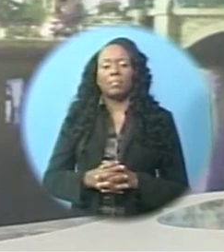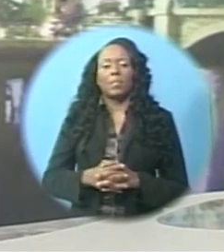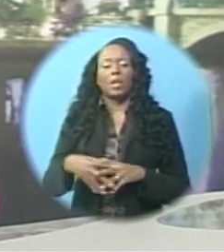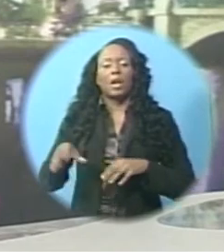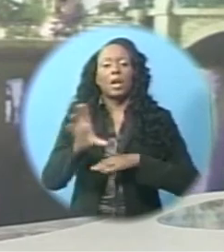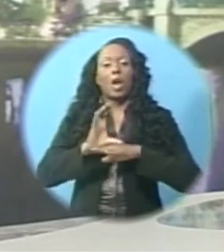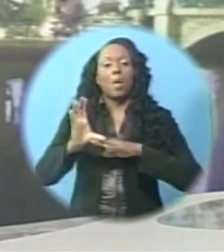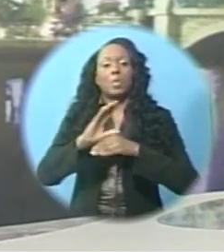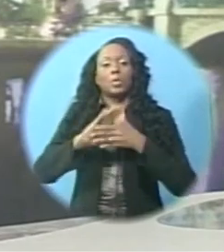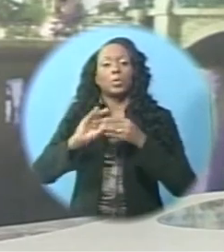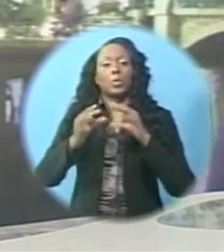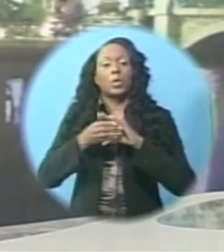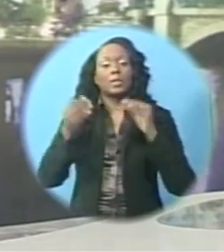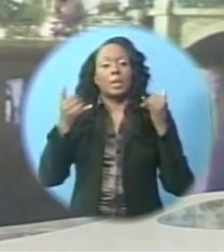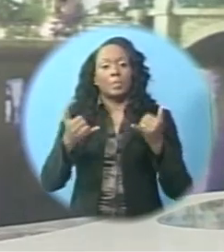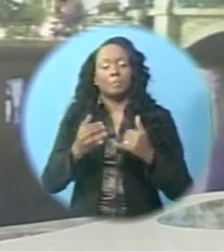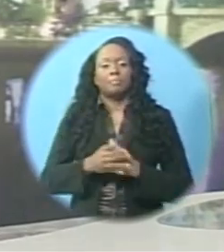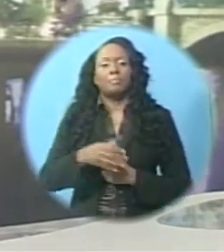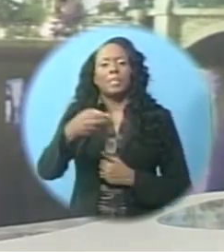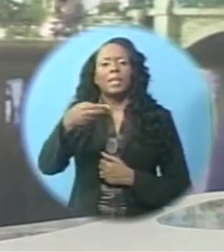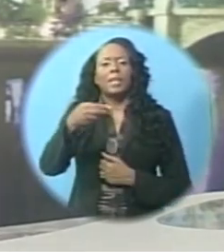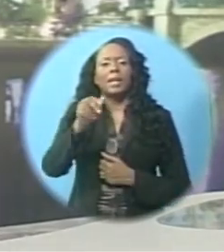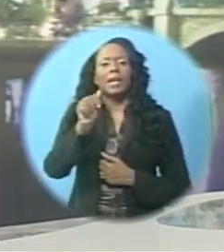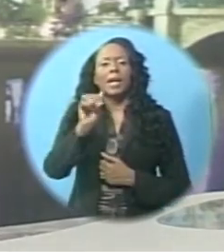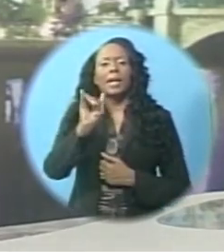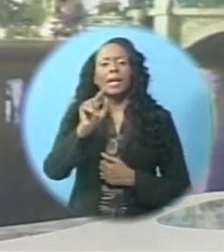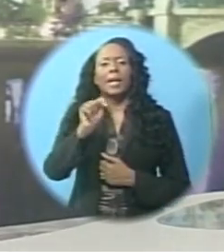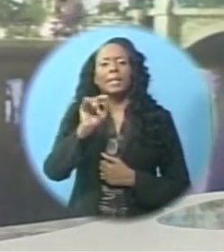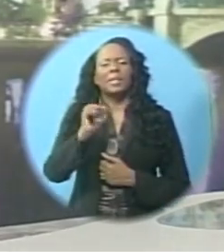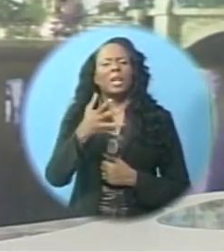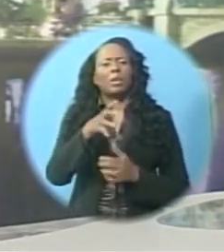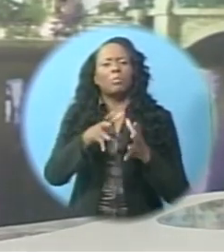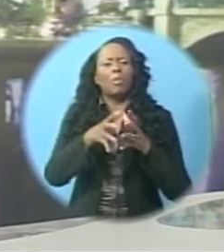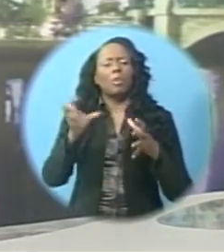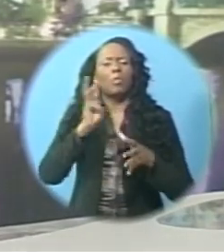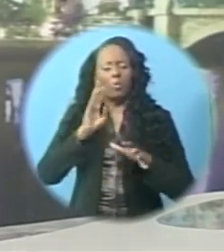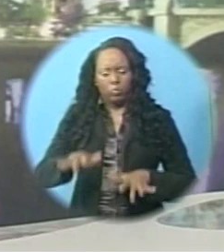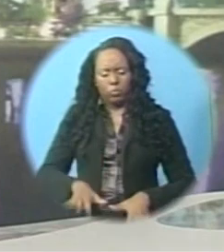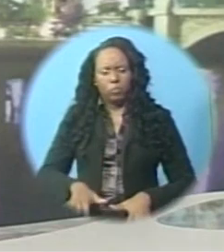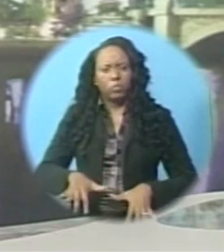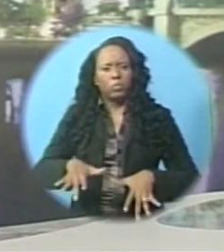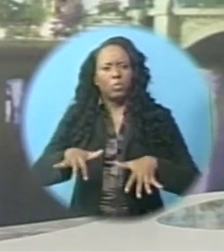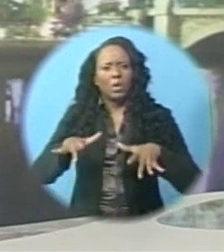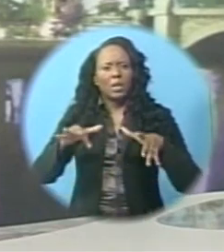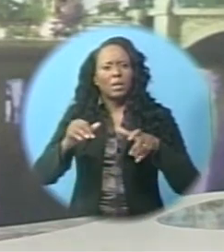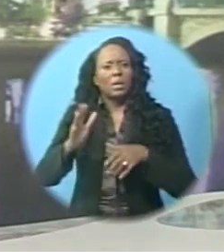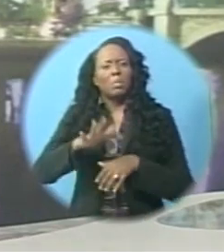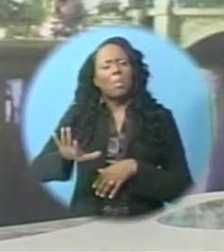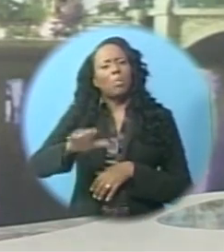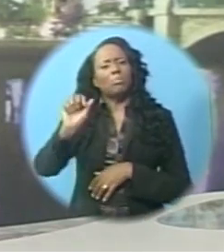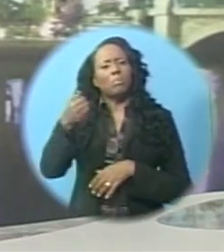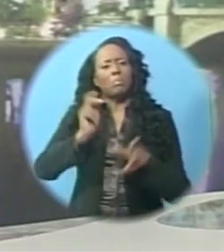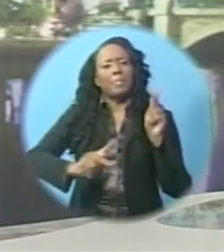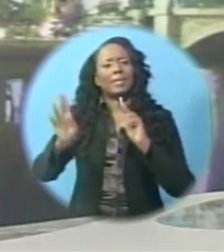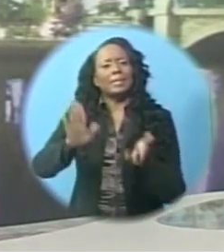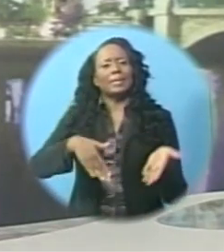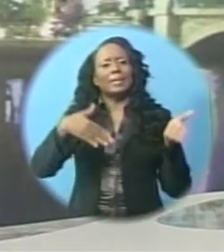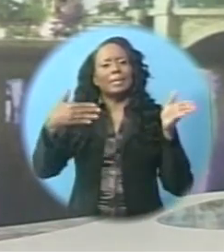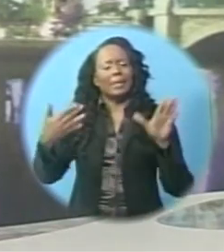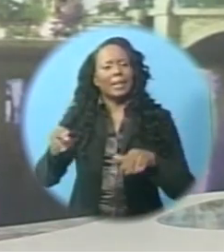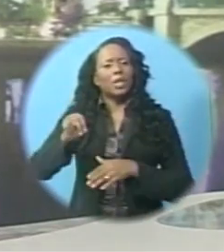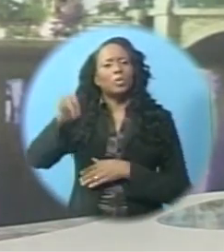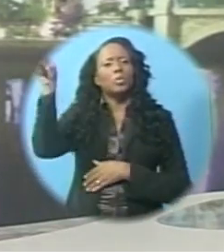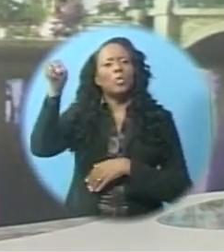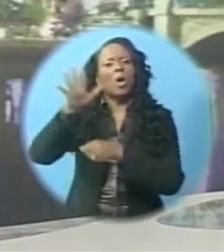In regional news now, we begin in Haiti. Flooding caused by heavy rain over the weekend has killed at least 10 people in 3 northern